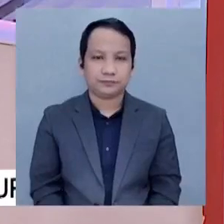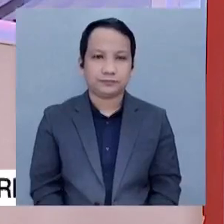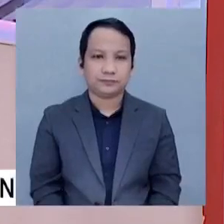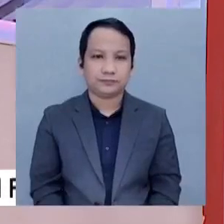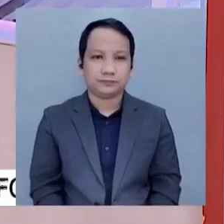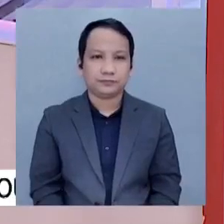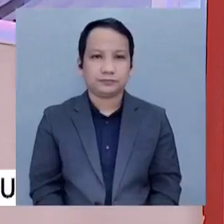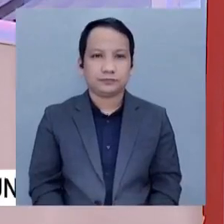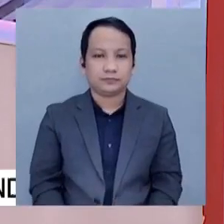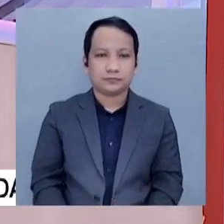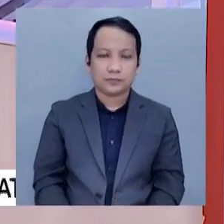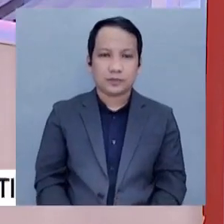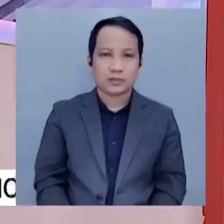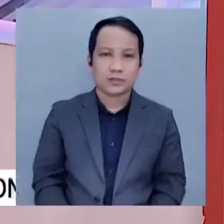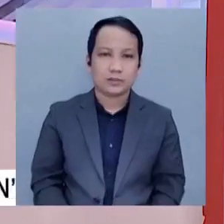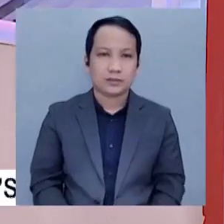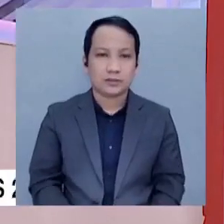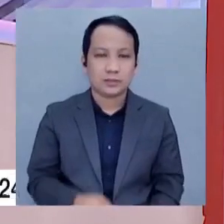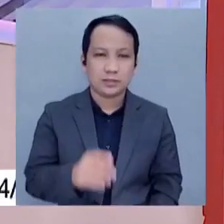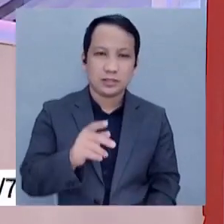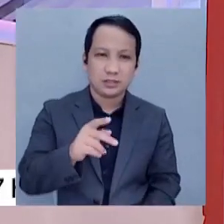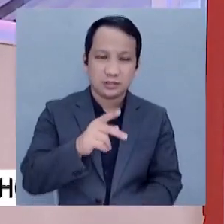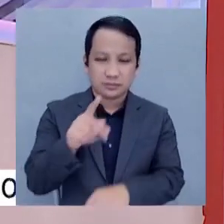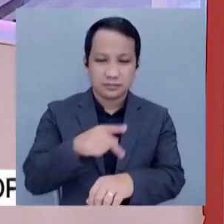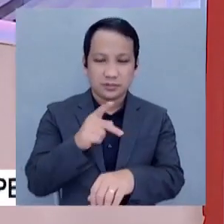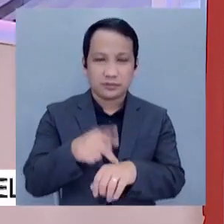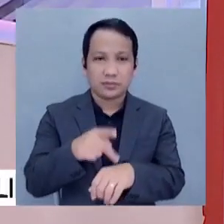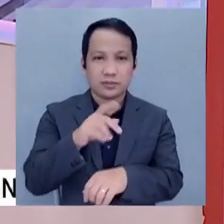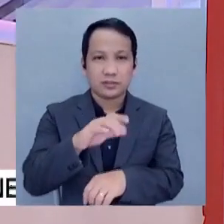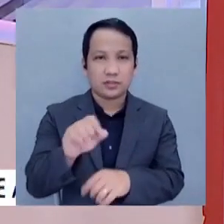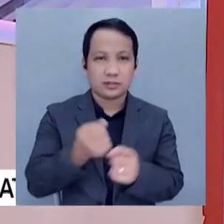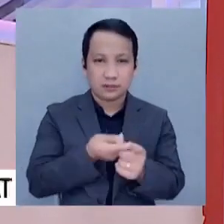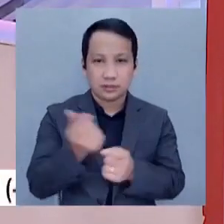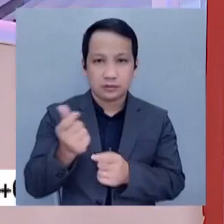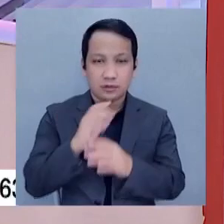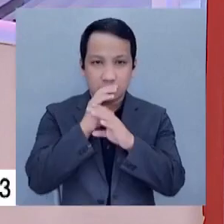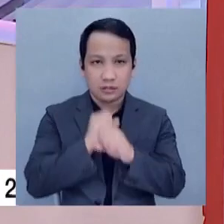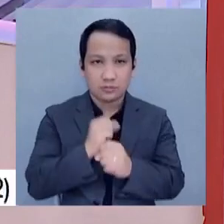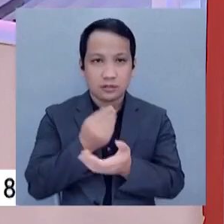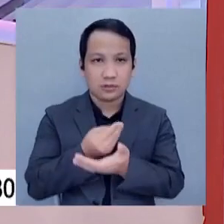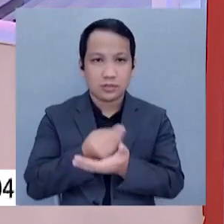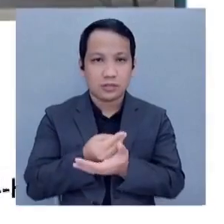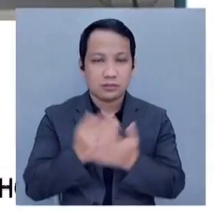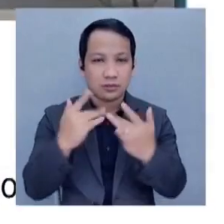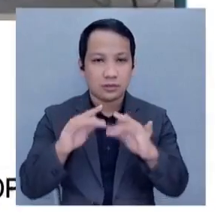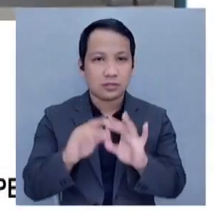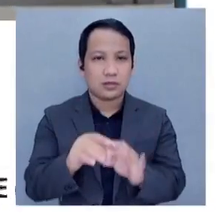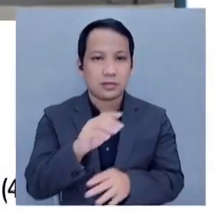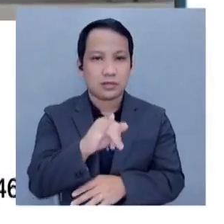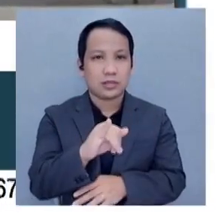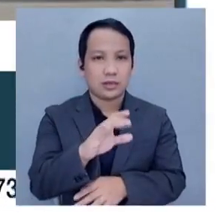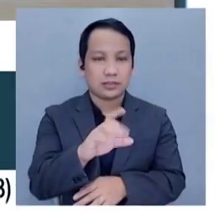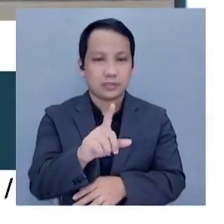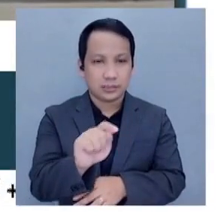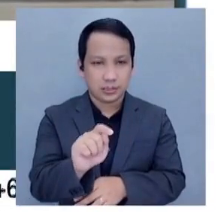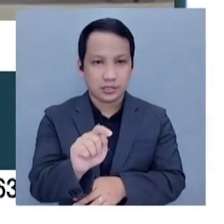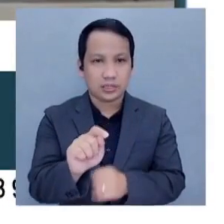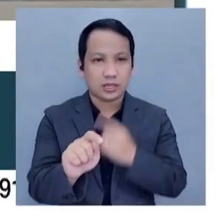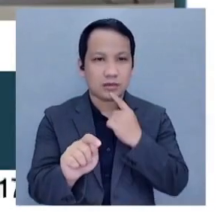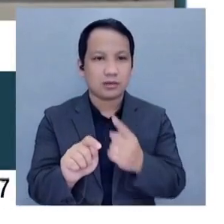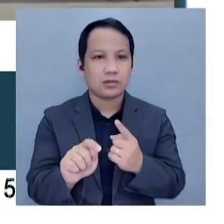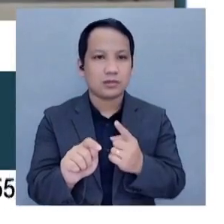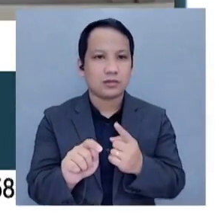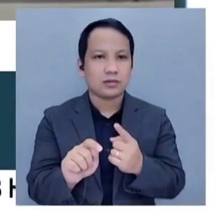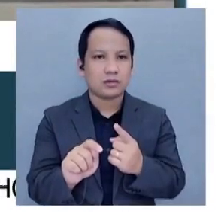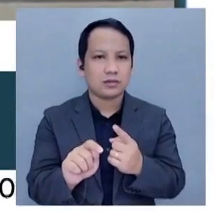The Philippine ICT Department not taking the removal of their confidential funds lightly. ICT Secretary Ivan Uy says this sends